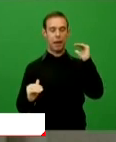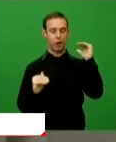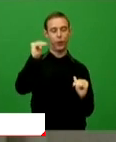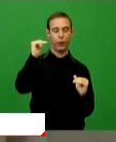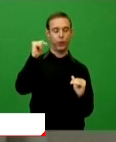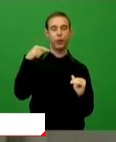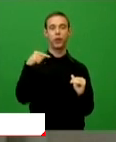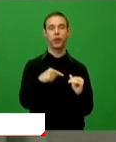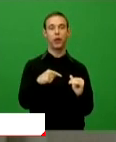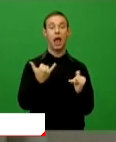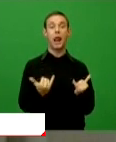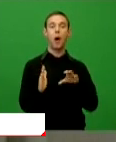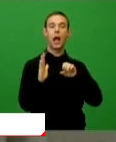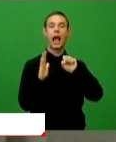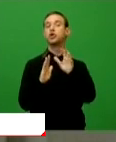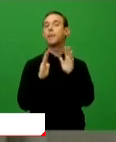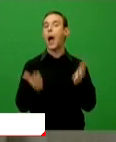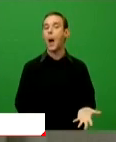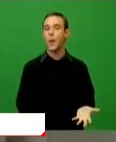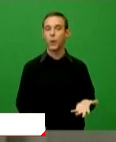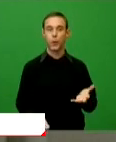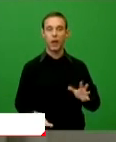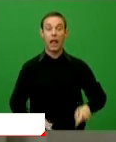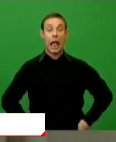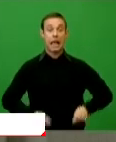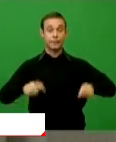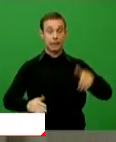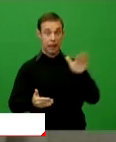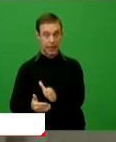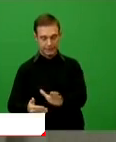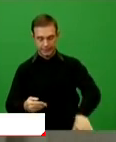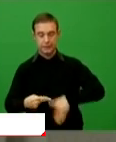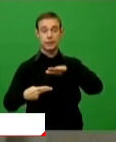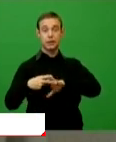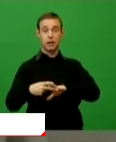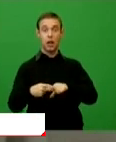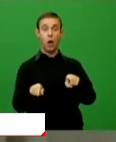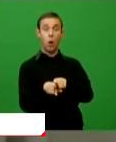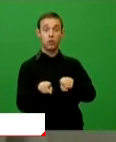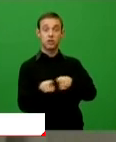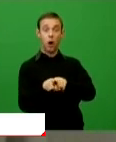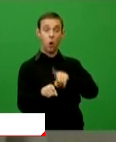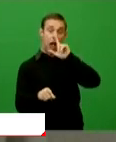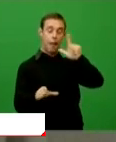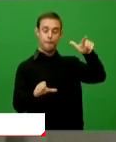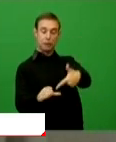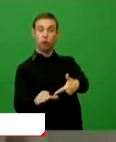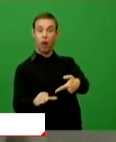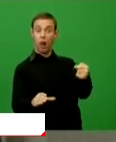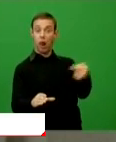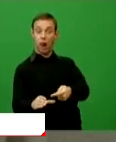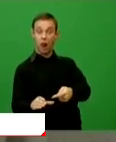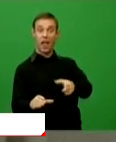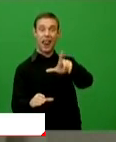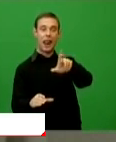be filled by a combination of lower expenditure growth, increased fuel levies, and other excise